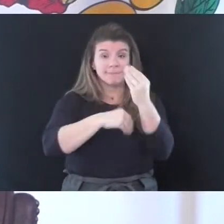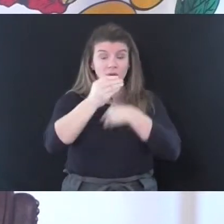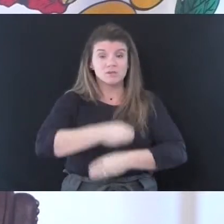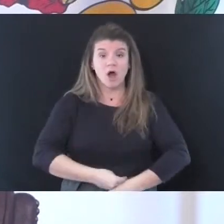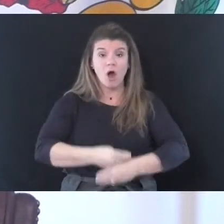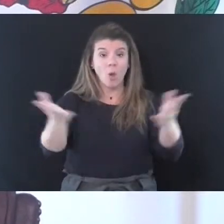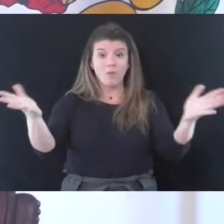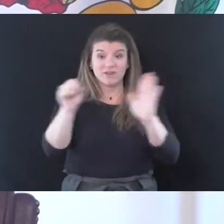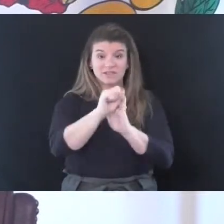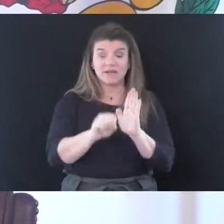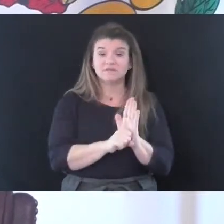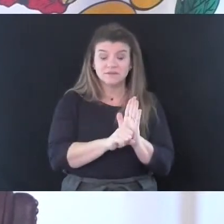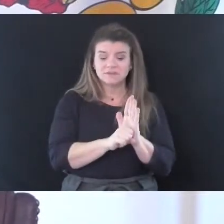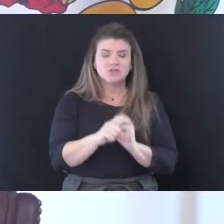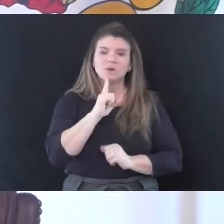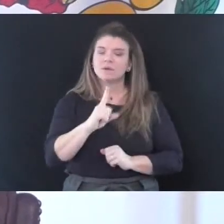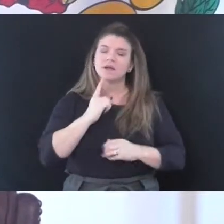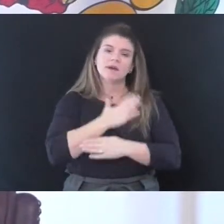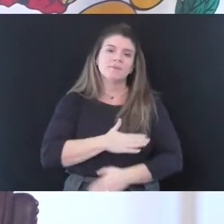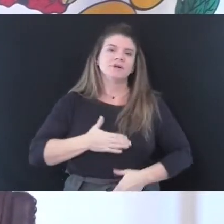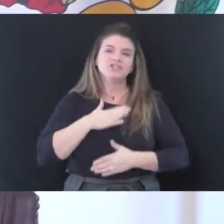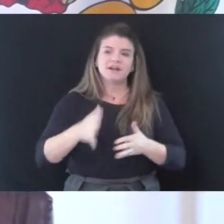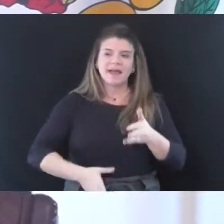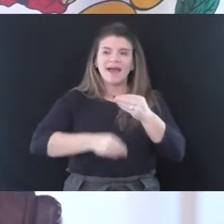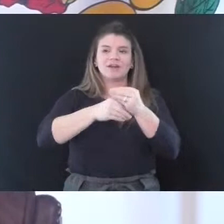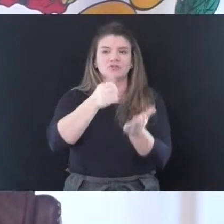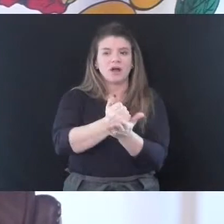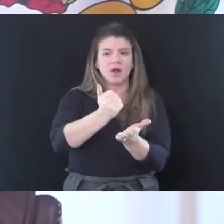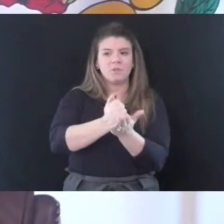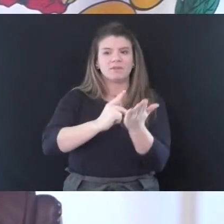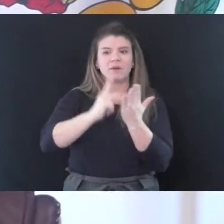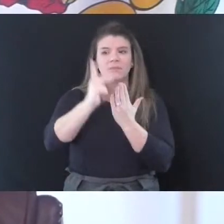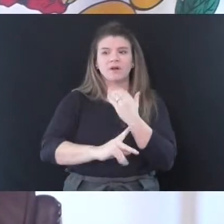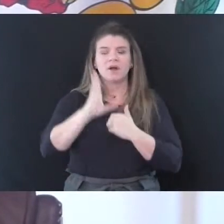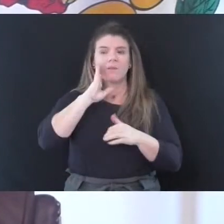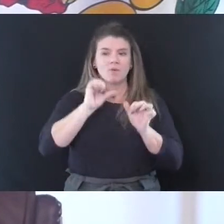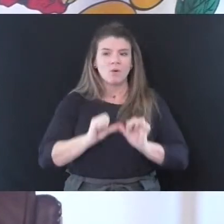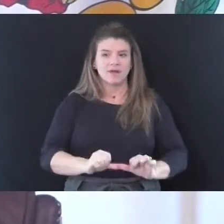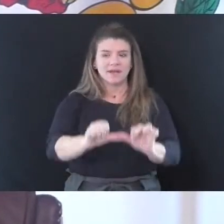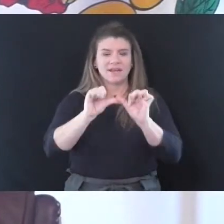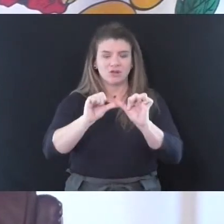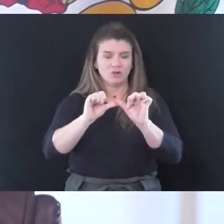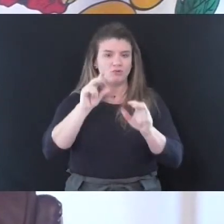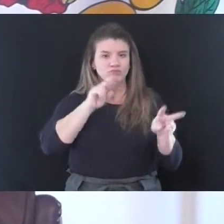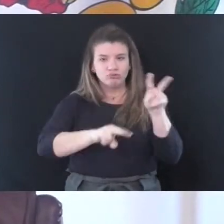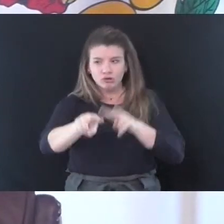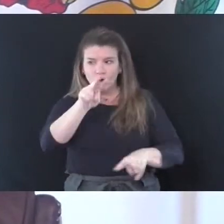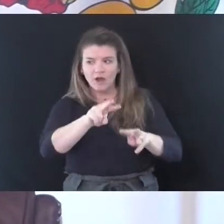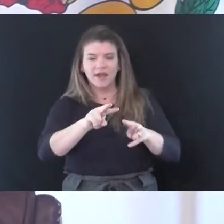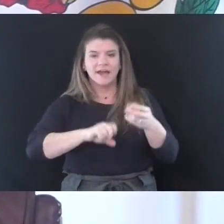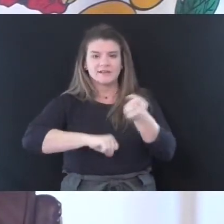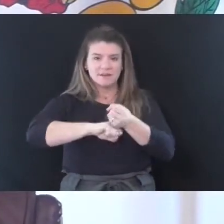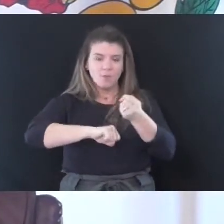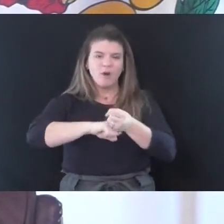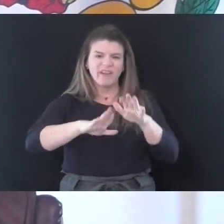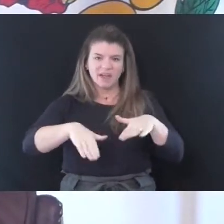state. So we appreciate the extra help in this program, and we'll continue to provide and look after our kids.